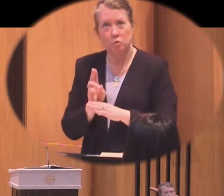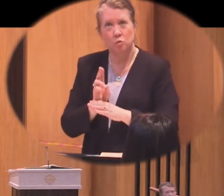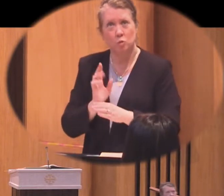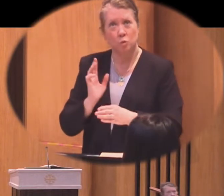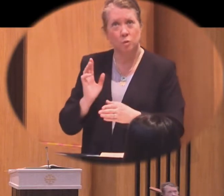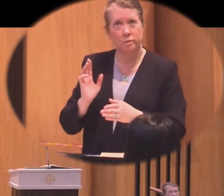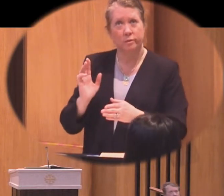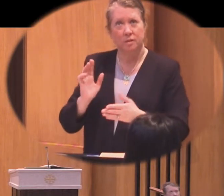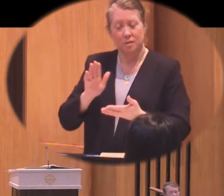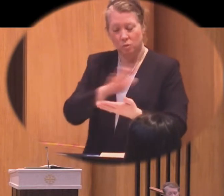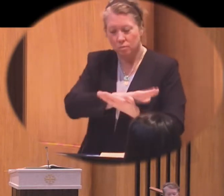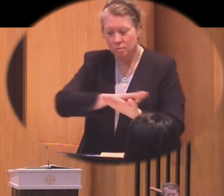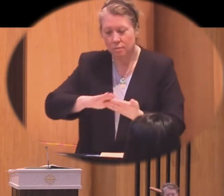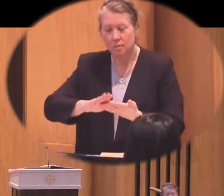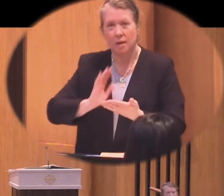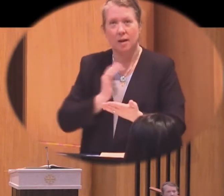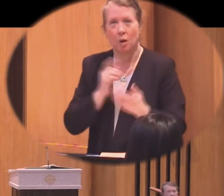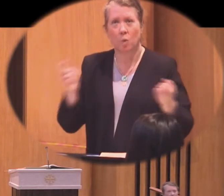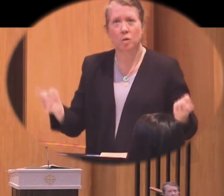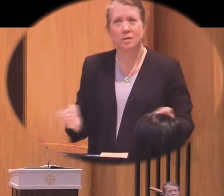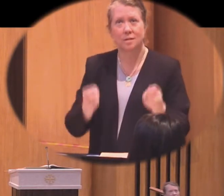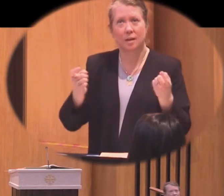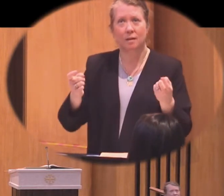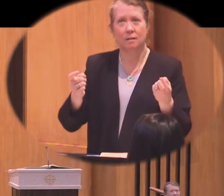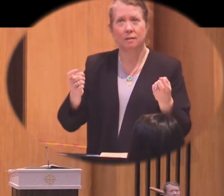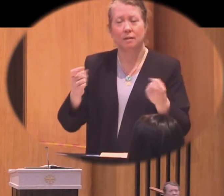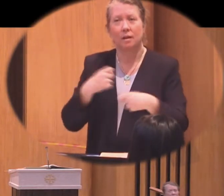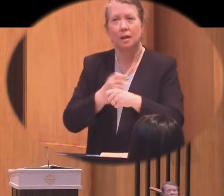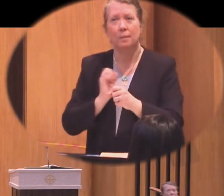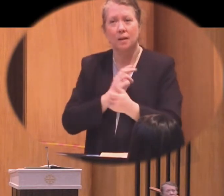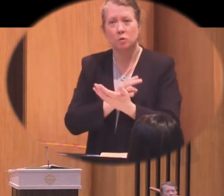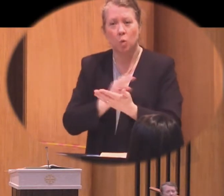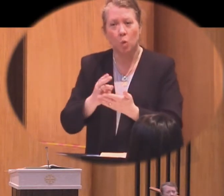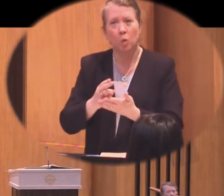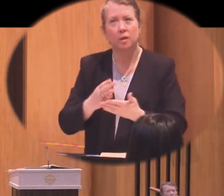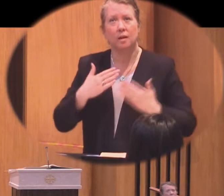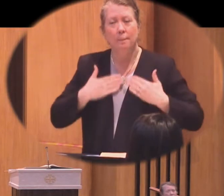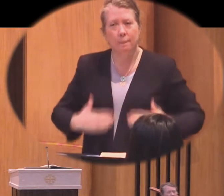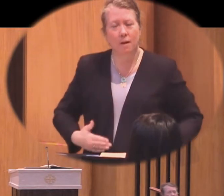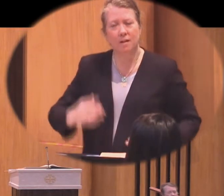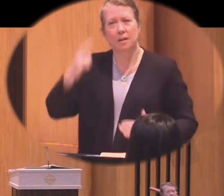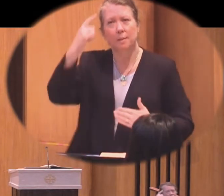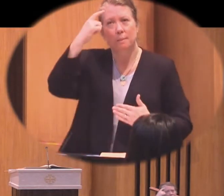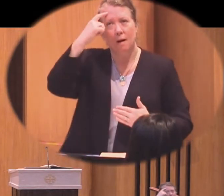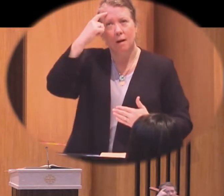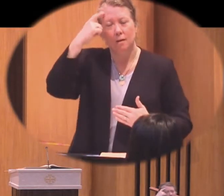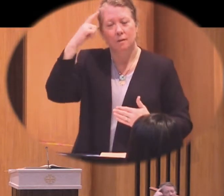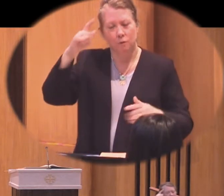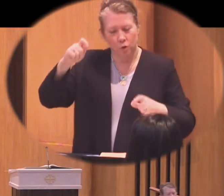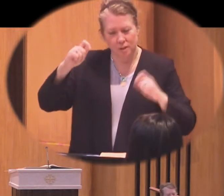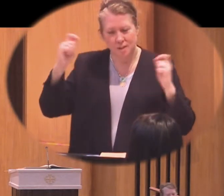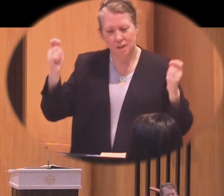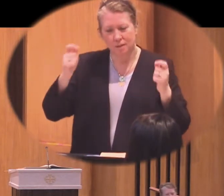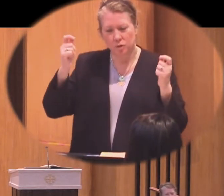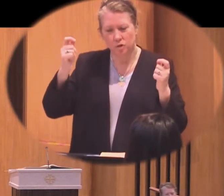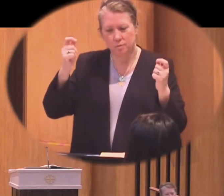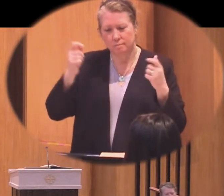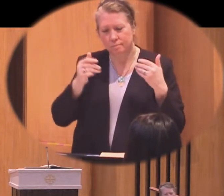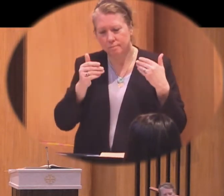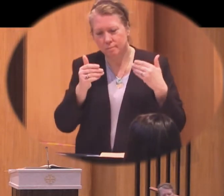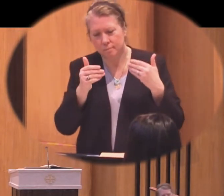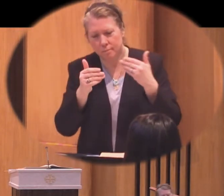faults and sanctify your faithful in body and mind for the celebration of the Paschal